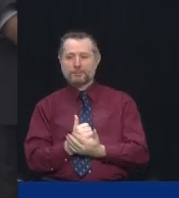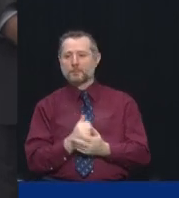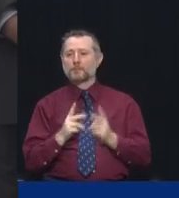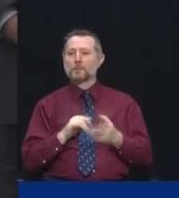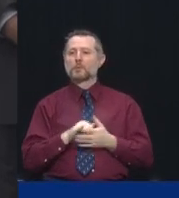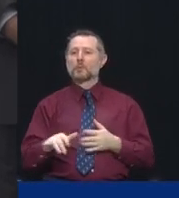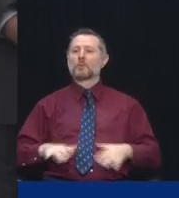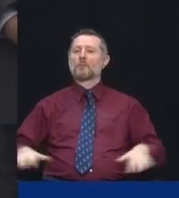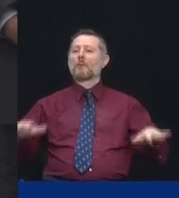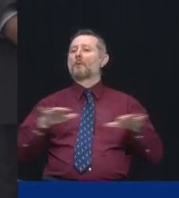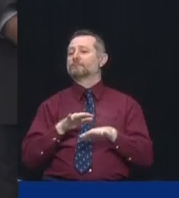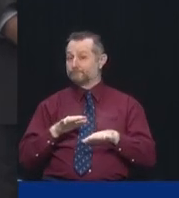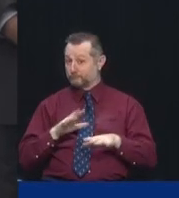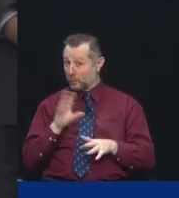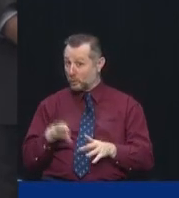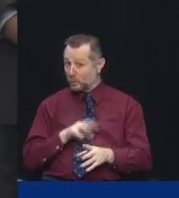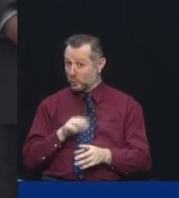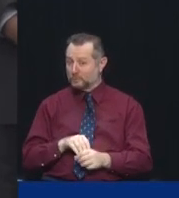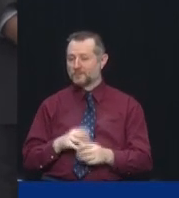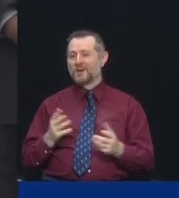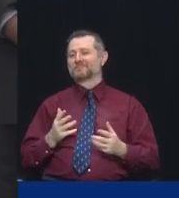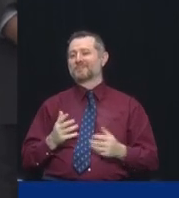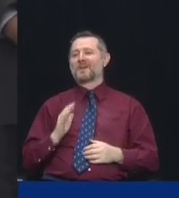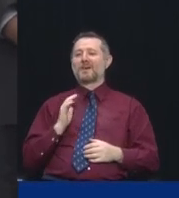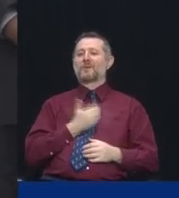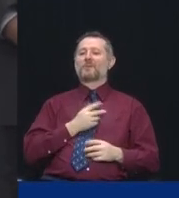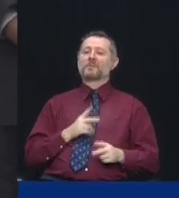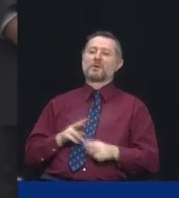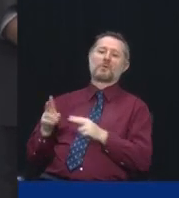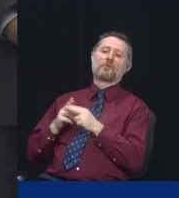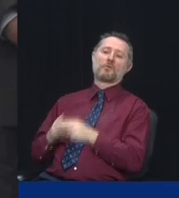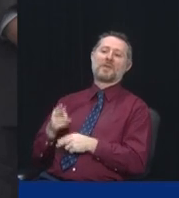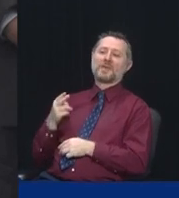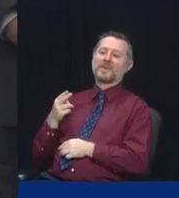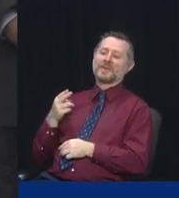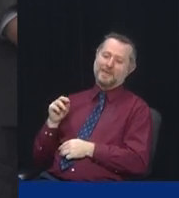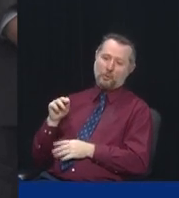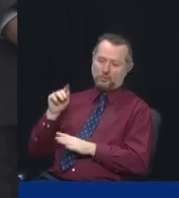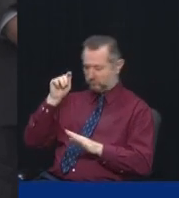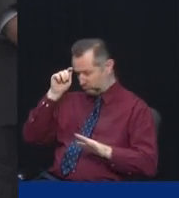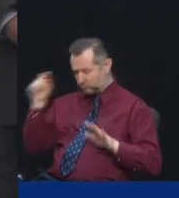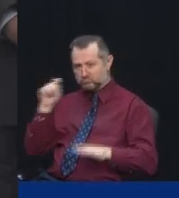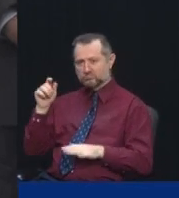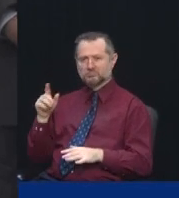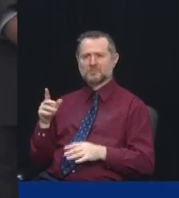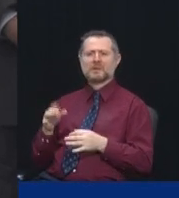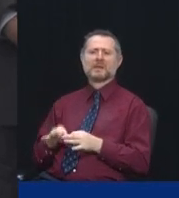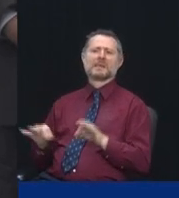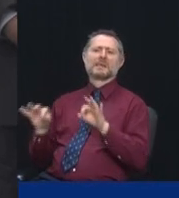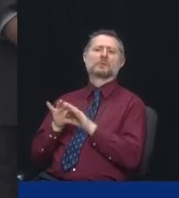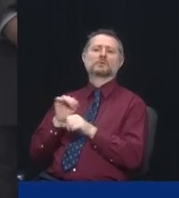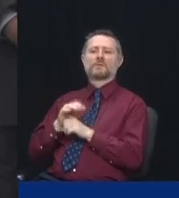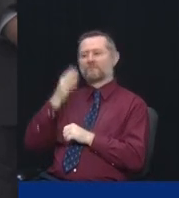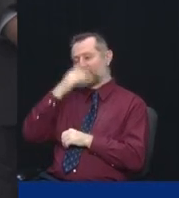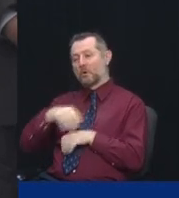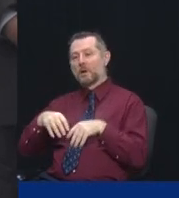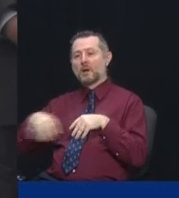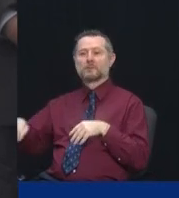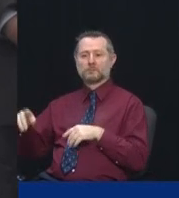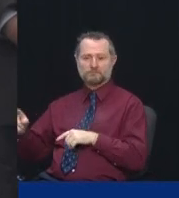our heroic essential workers, to get the vaccine more conveniently.